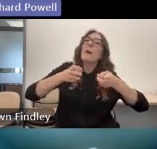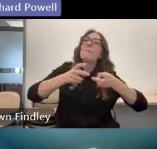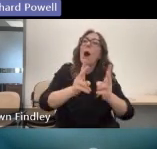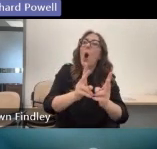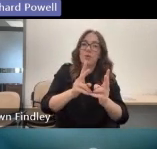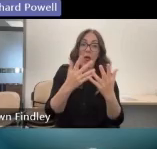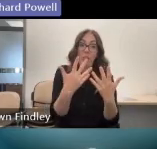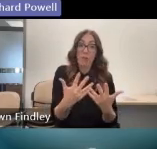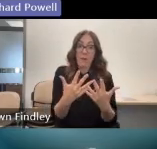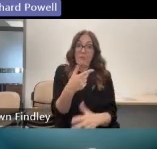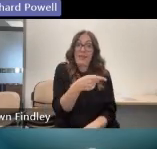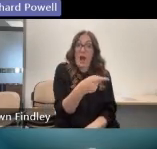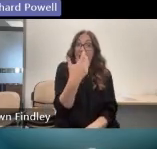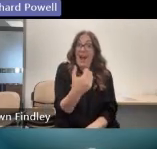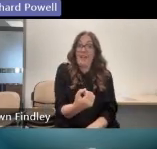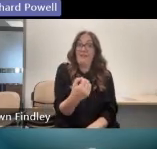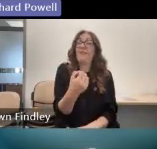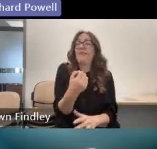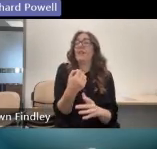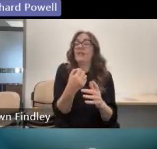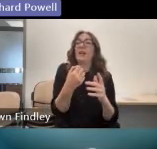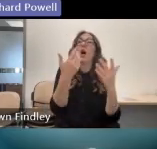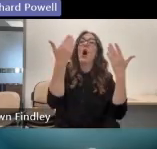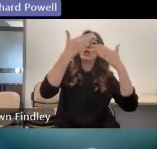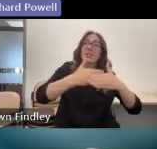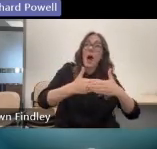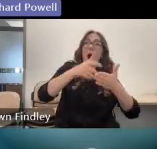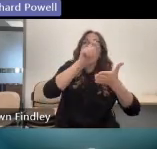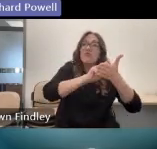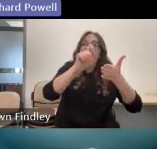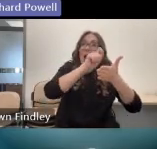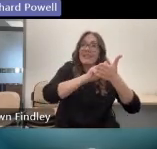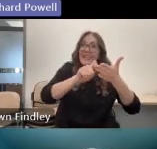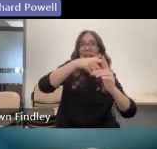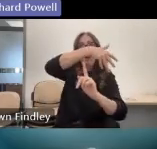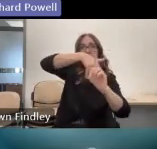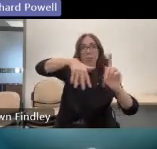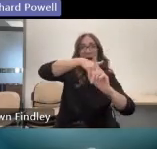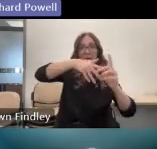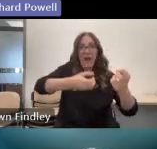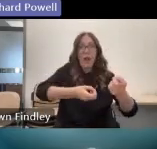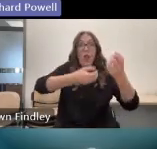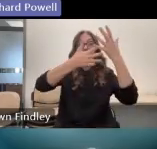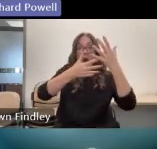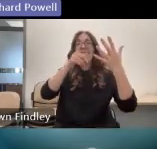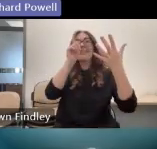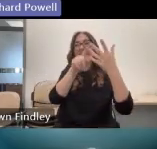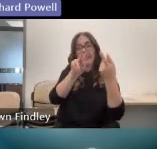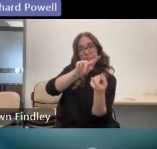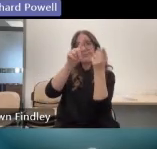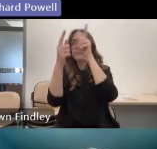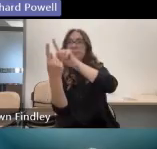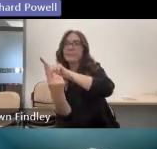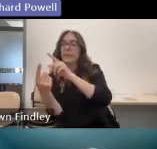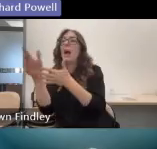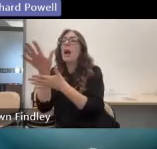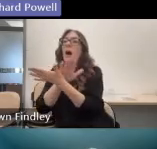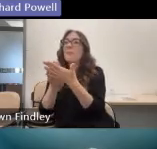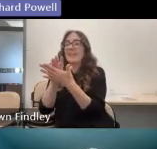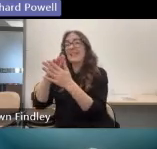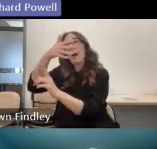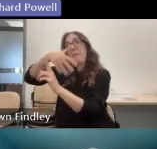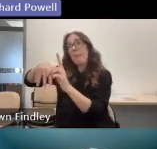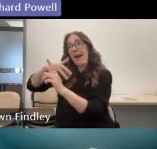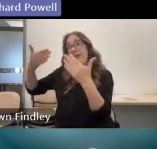mode, so that's dark text on a light background. I could flick that to dark mode, and it would give